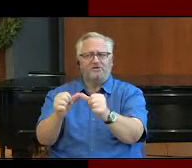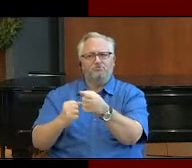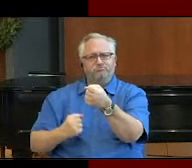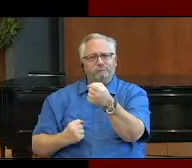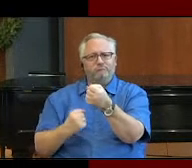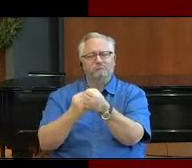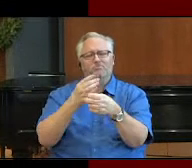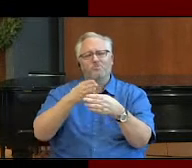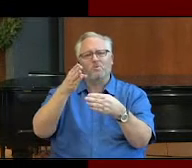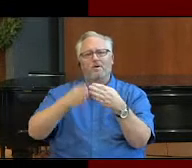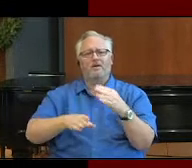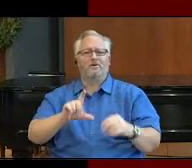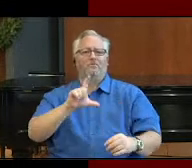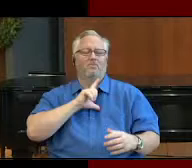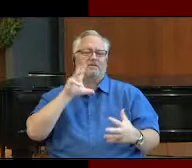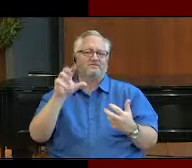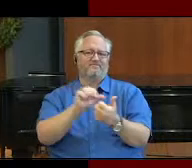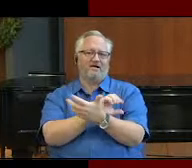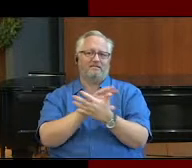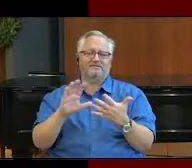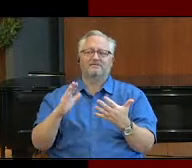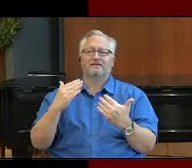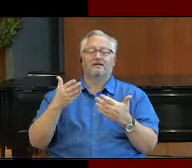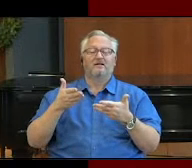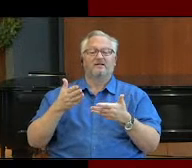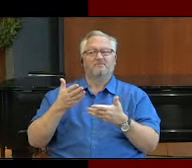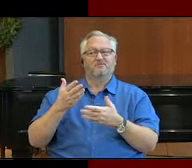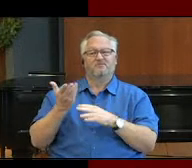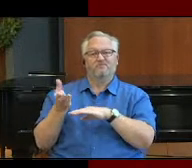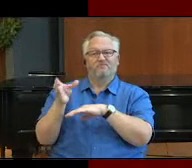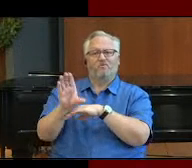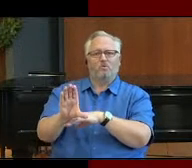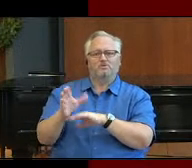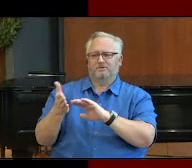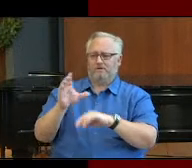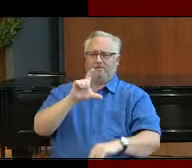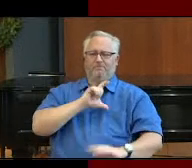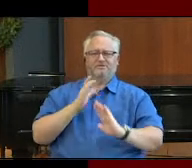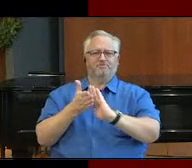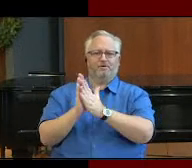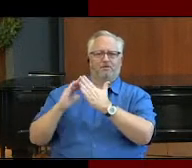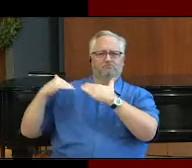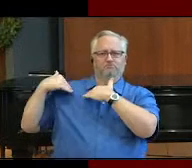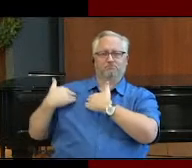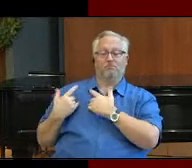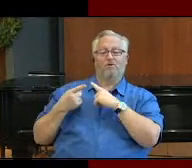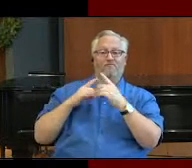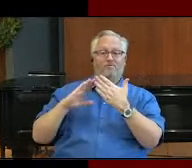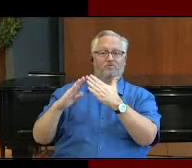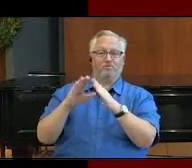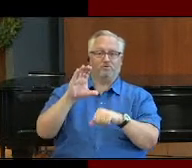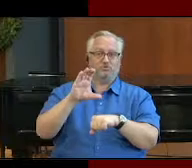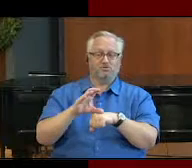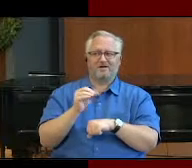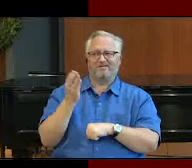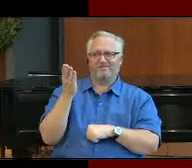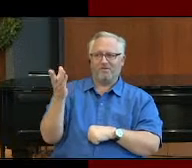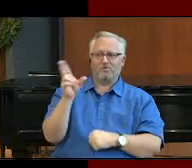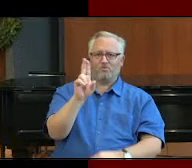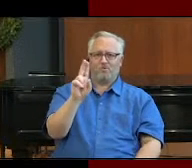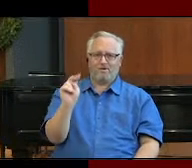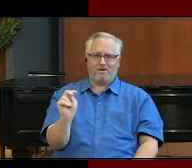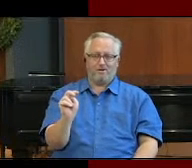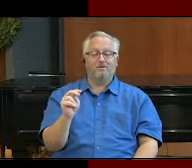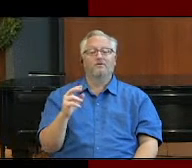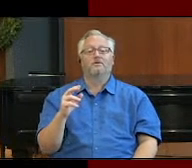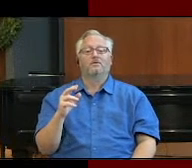end police violence and to have police accountability from Community Church and at the United Nations. We